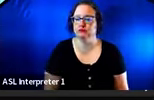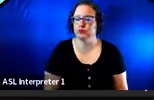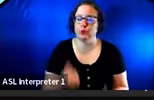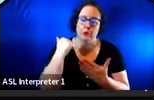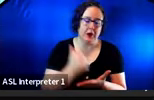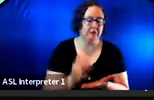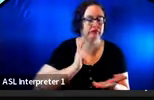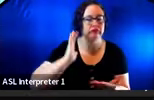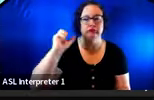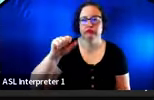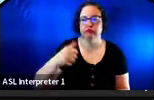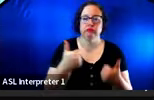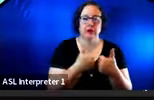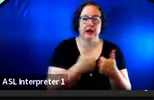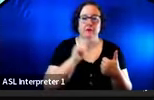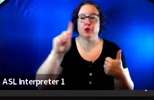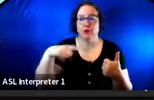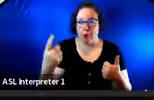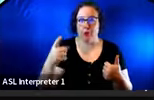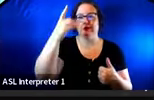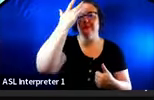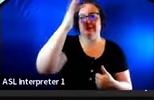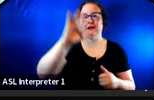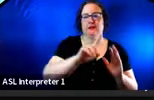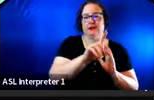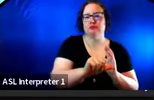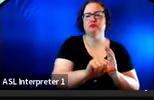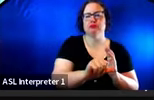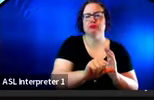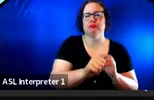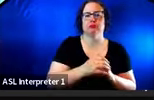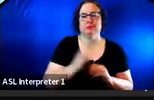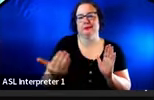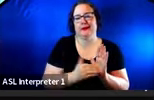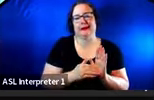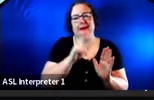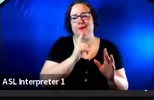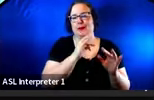past, you know, gamers with just, you know, intellectual disabilities. But yeah, again, it's very case